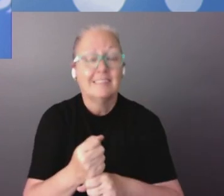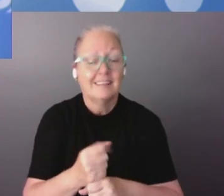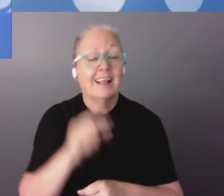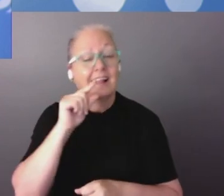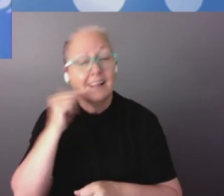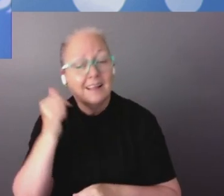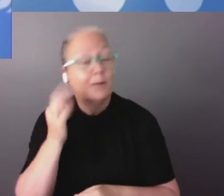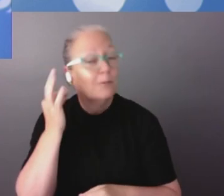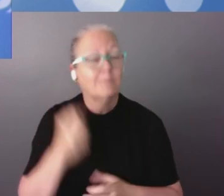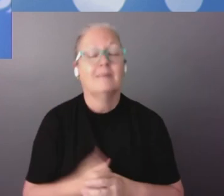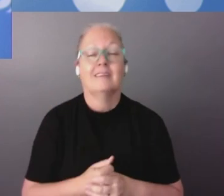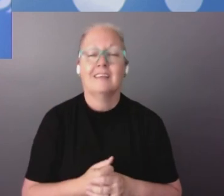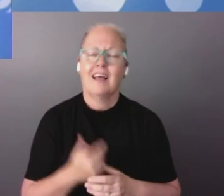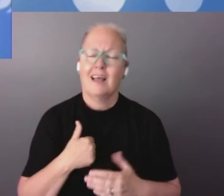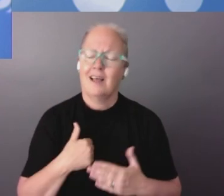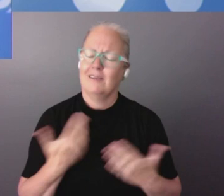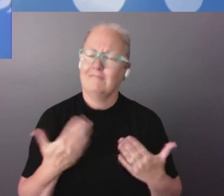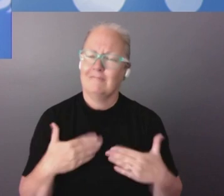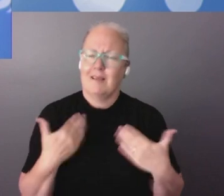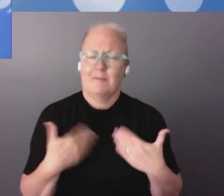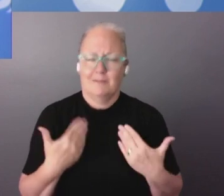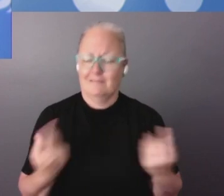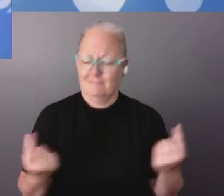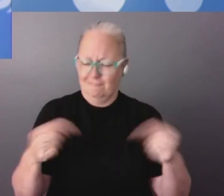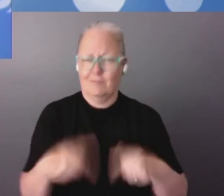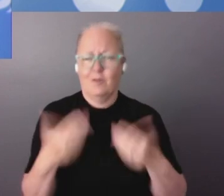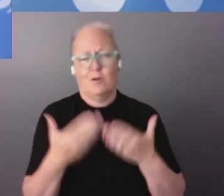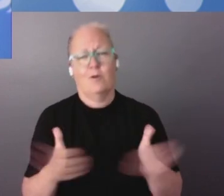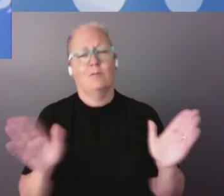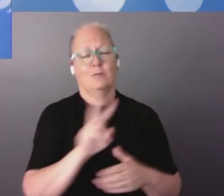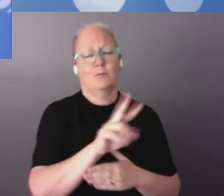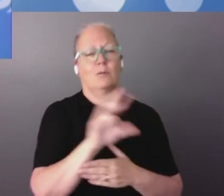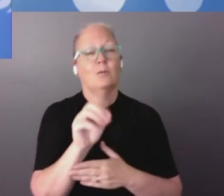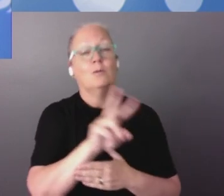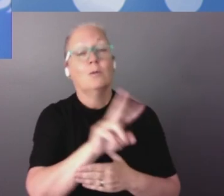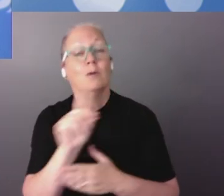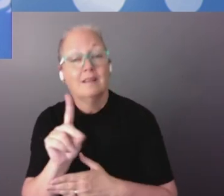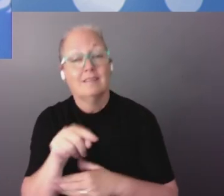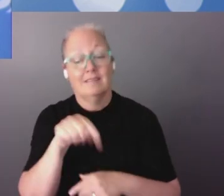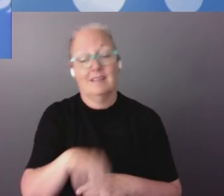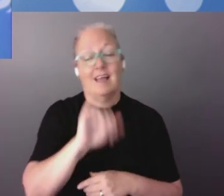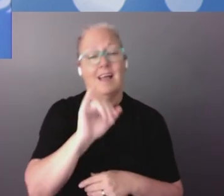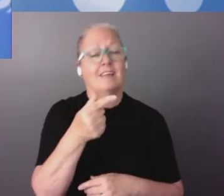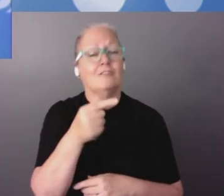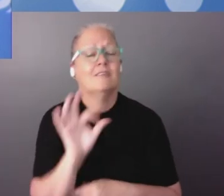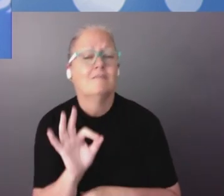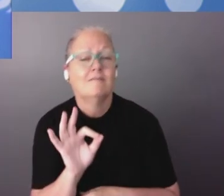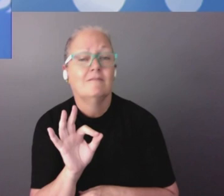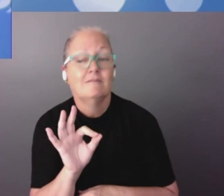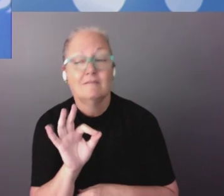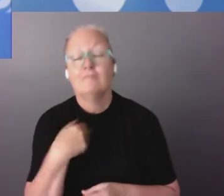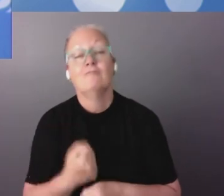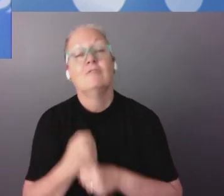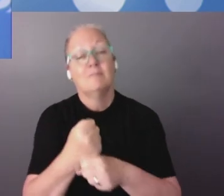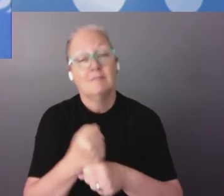great pleasure to join you for the opening of this 2021 edition of the IGF, representing